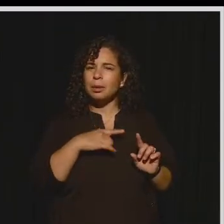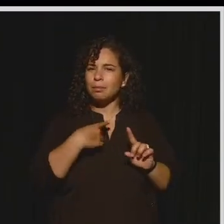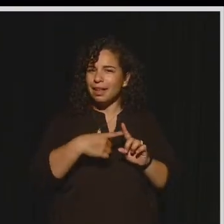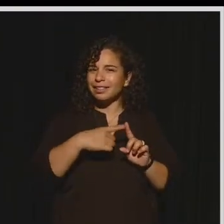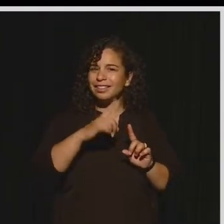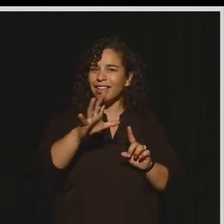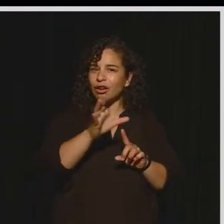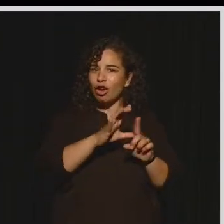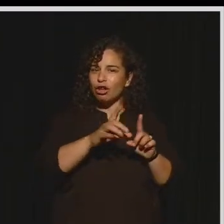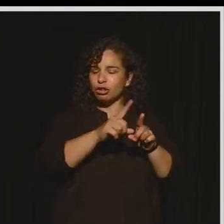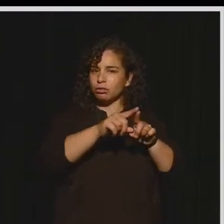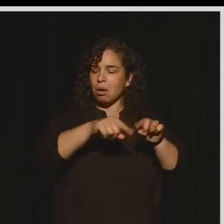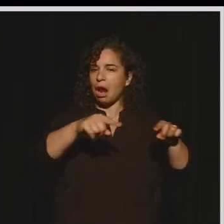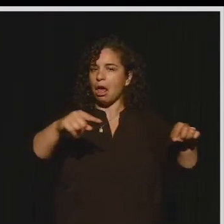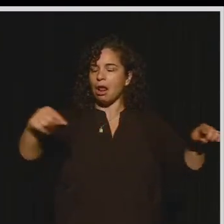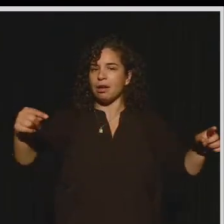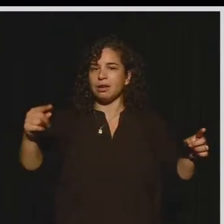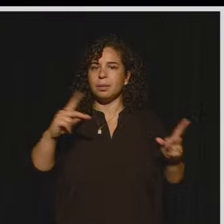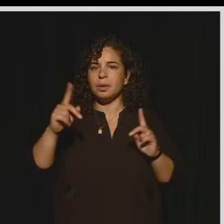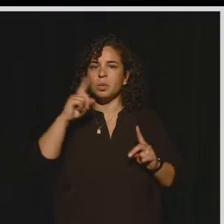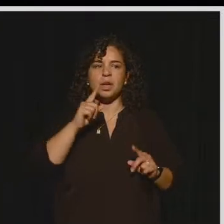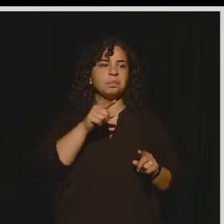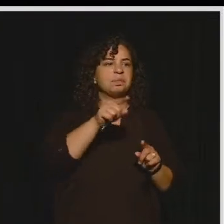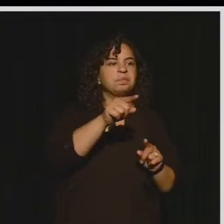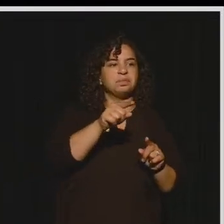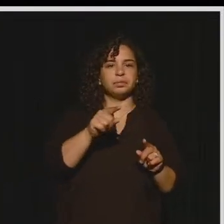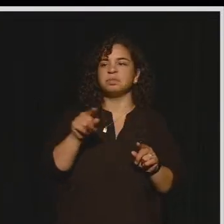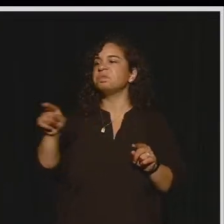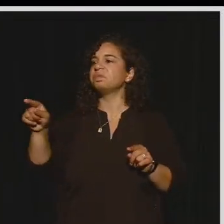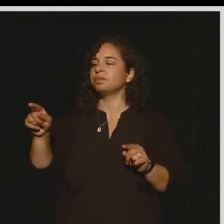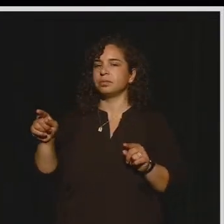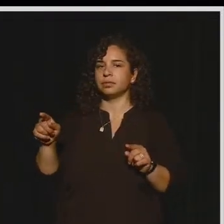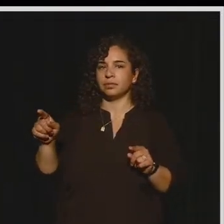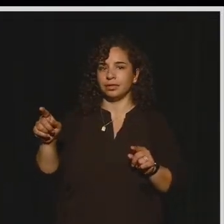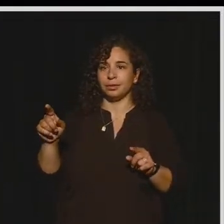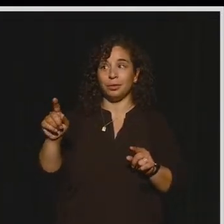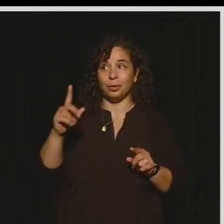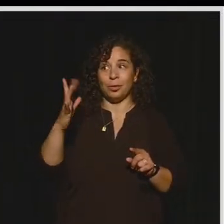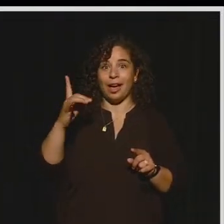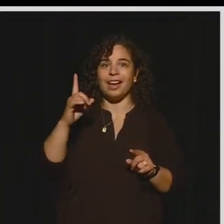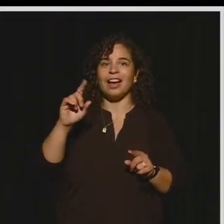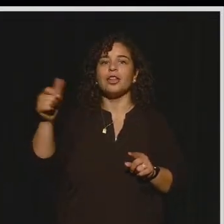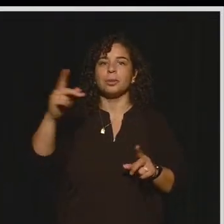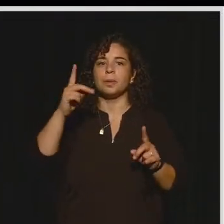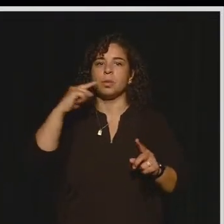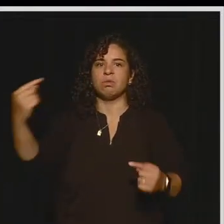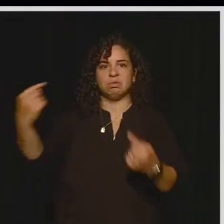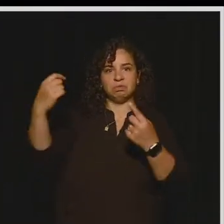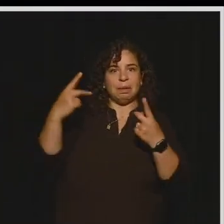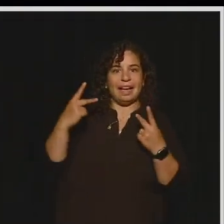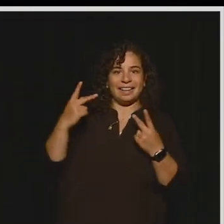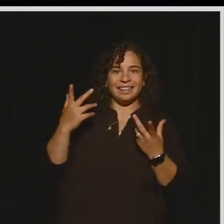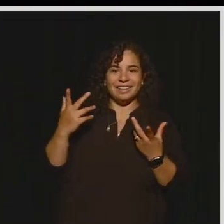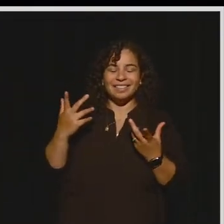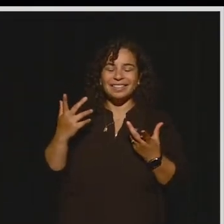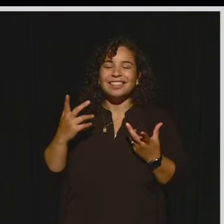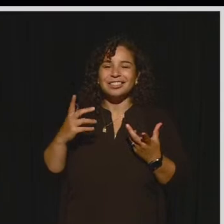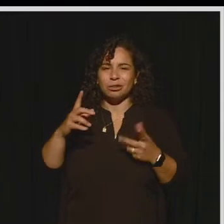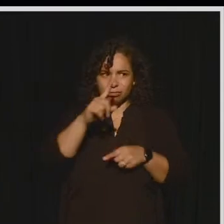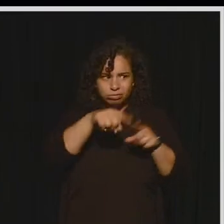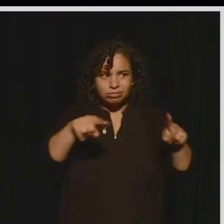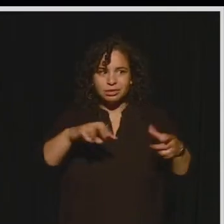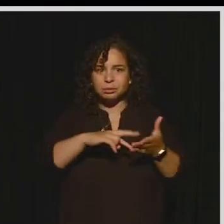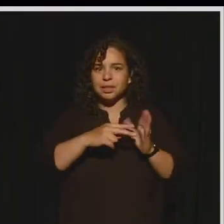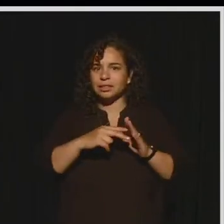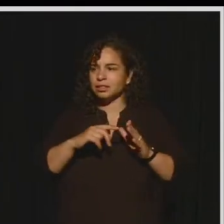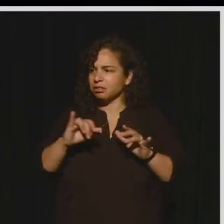diverse. You know, nobody's going to throw a stone because they know the stone can come back at them just at any. So in that, there is a unity. You know, there's